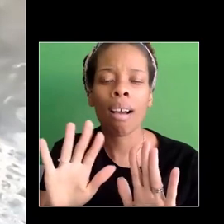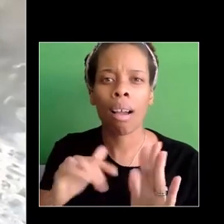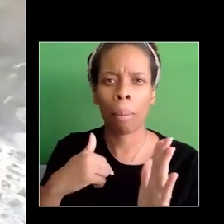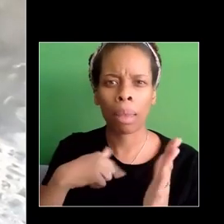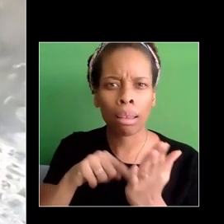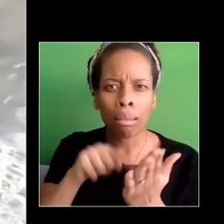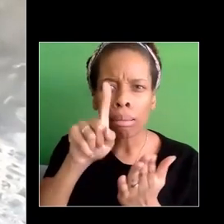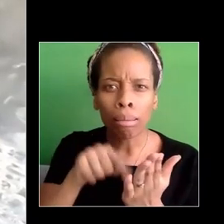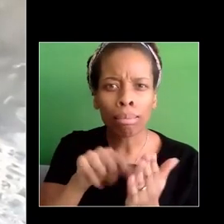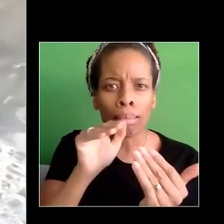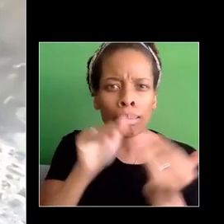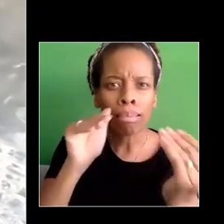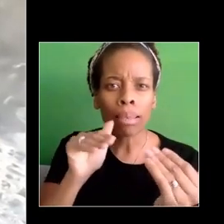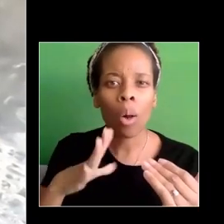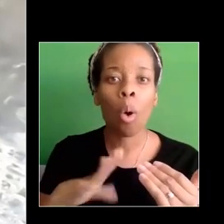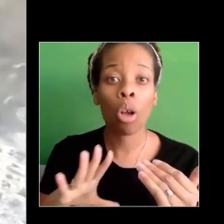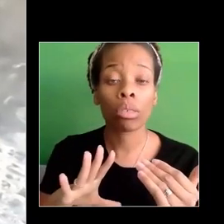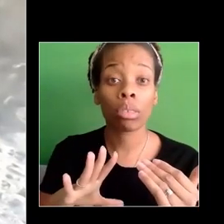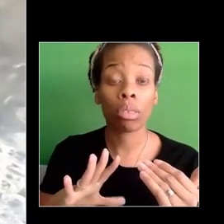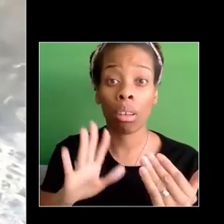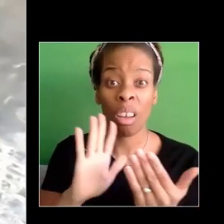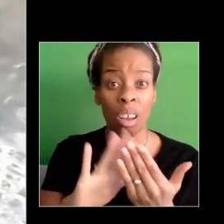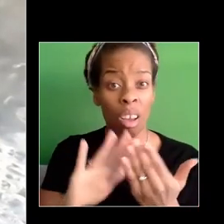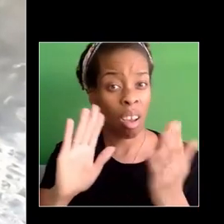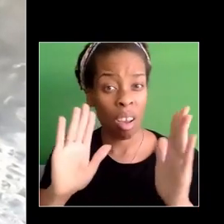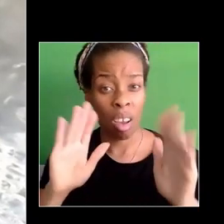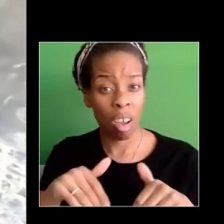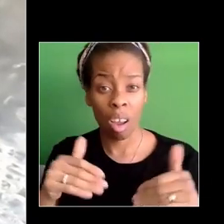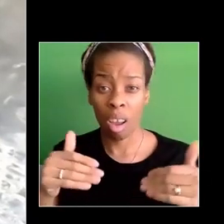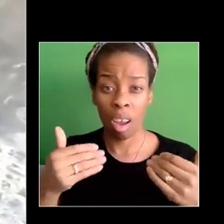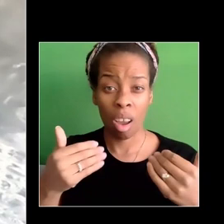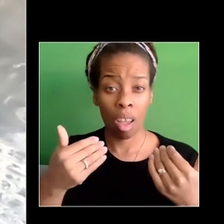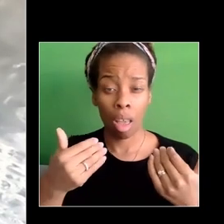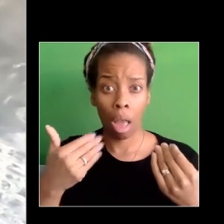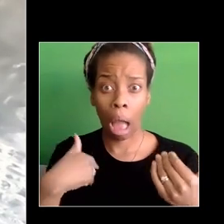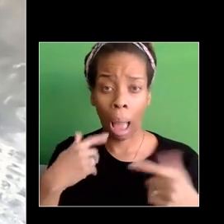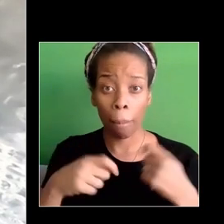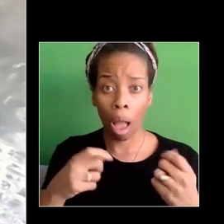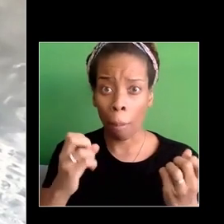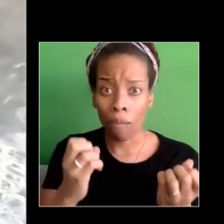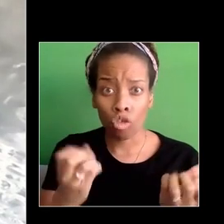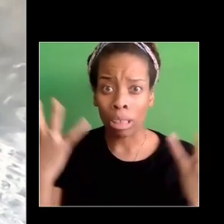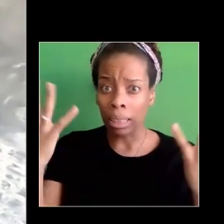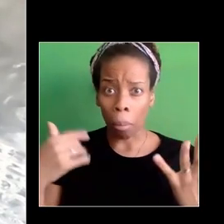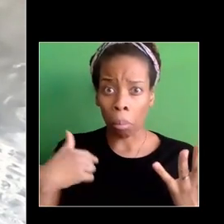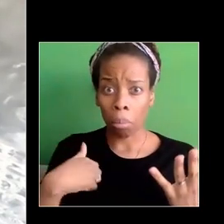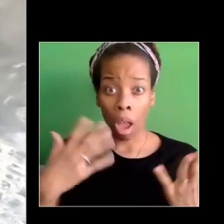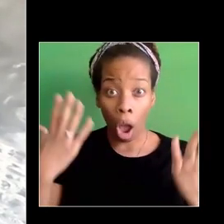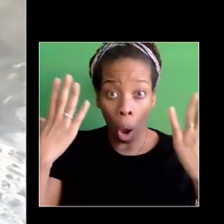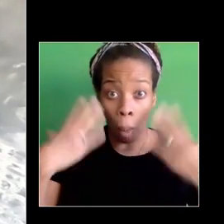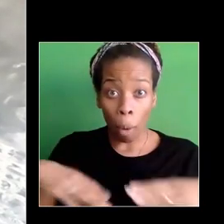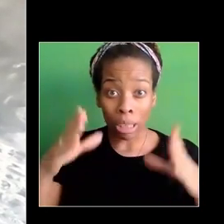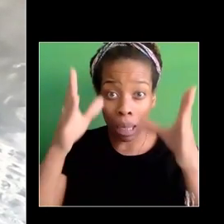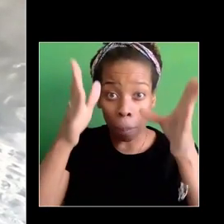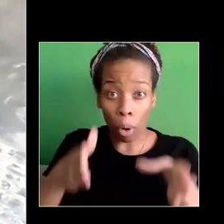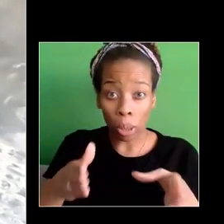a specific likeness, that as soon as I lost that, there was all this freedom that a body could be anything, a person